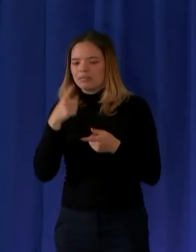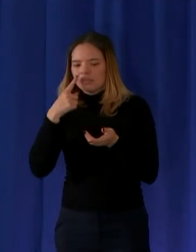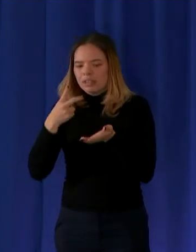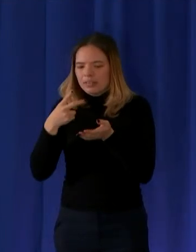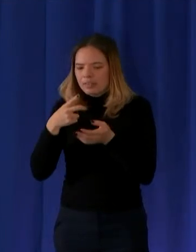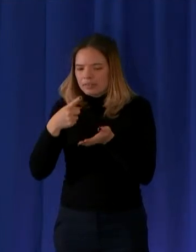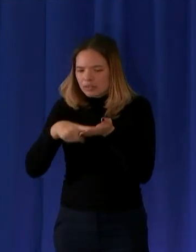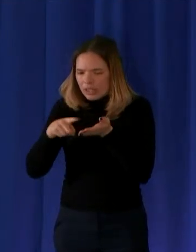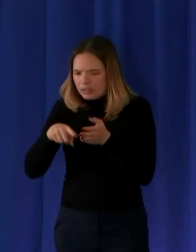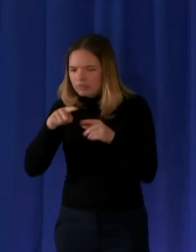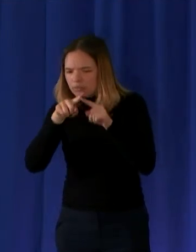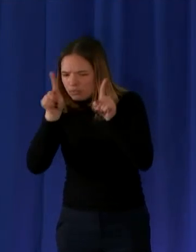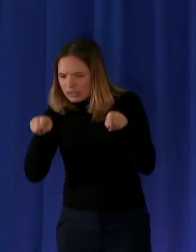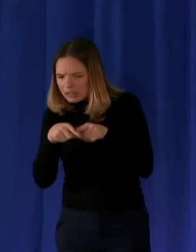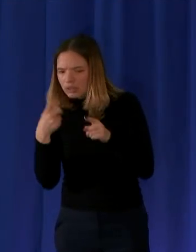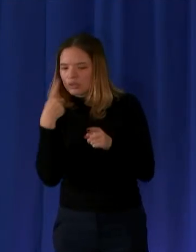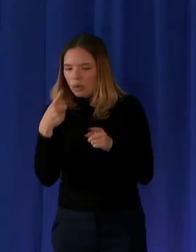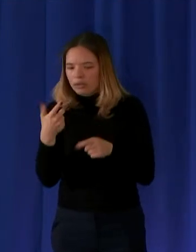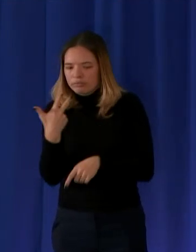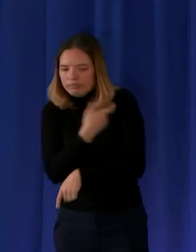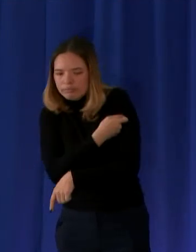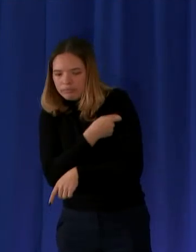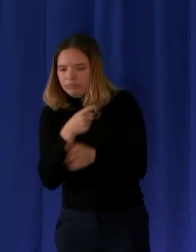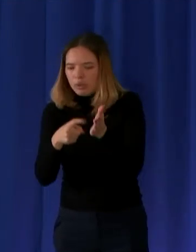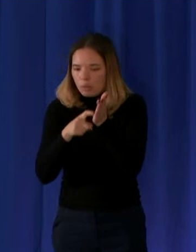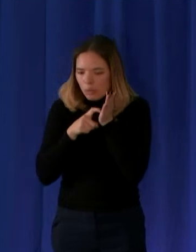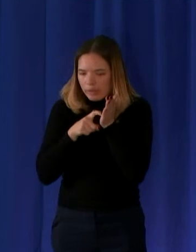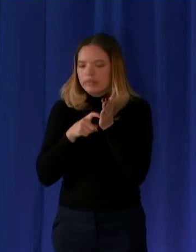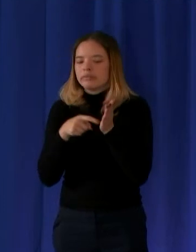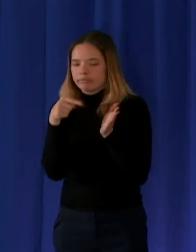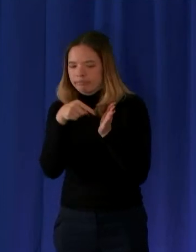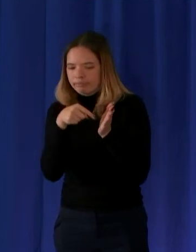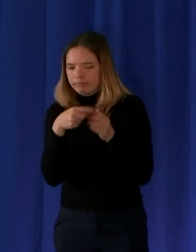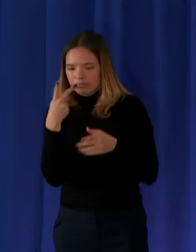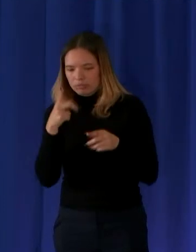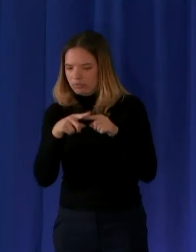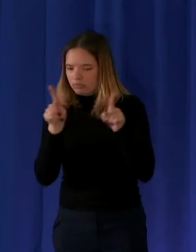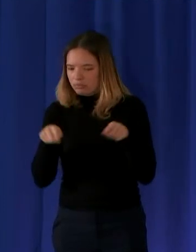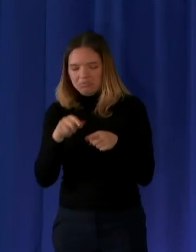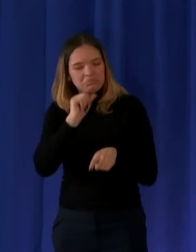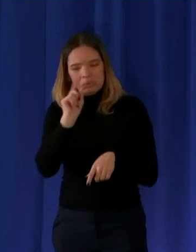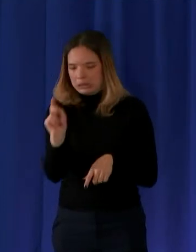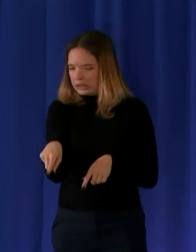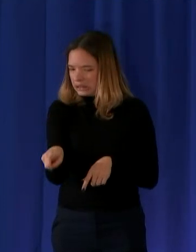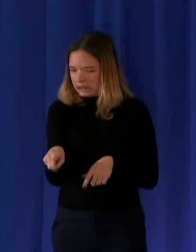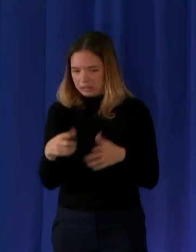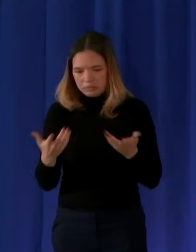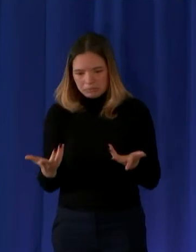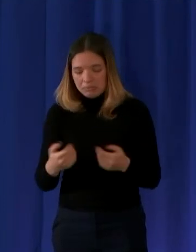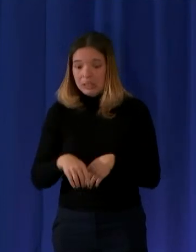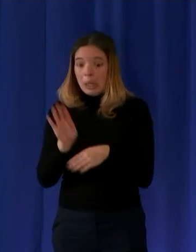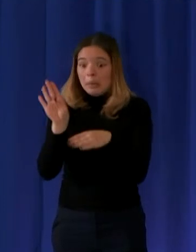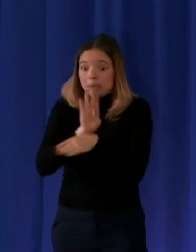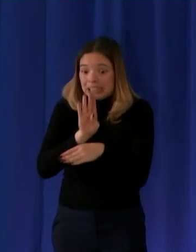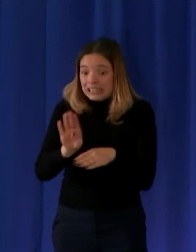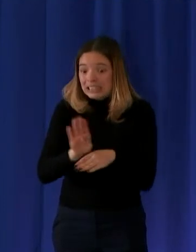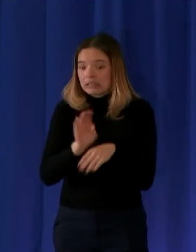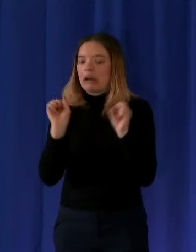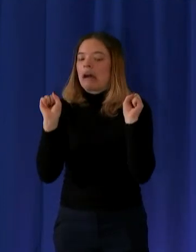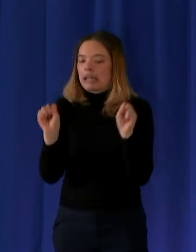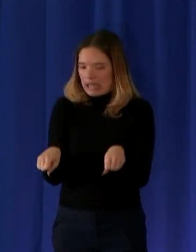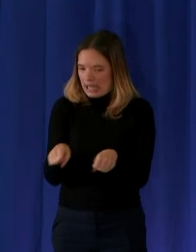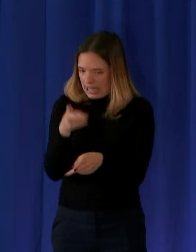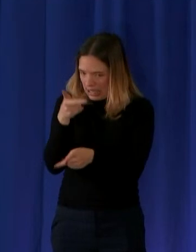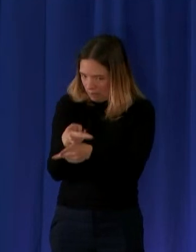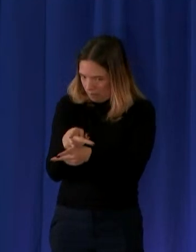to verify that patrons are vaccinated. Again, businesses may choose to keep